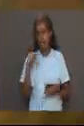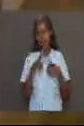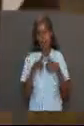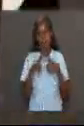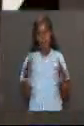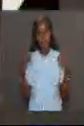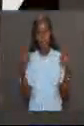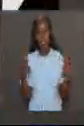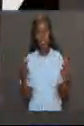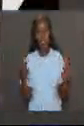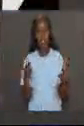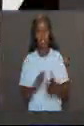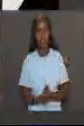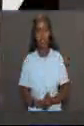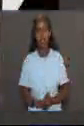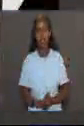lucky?